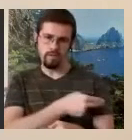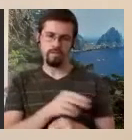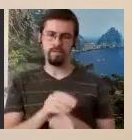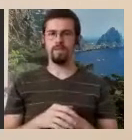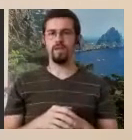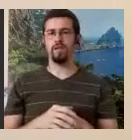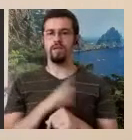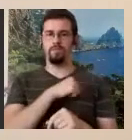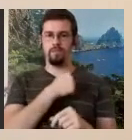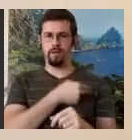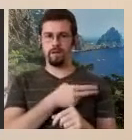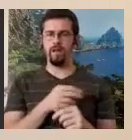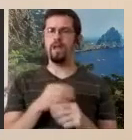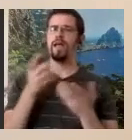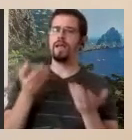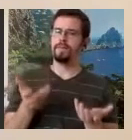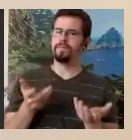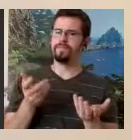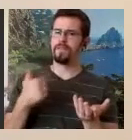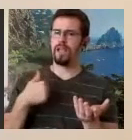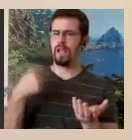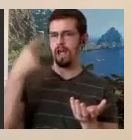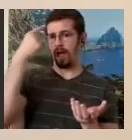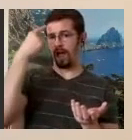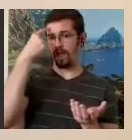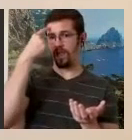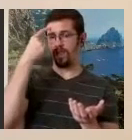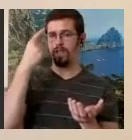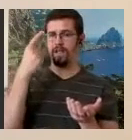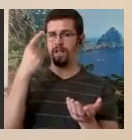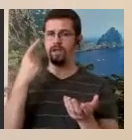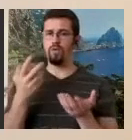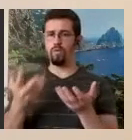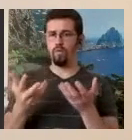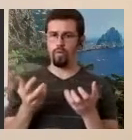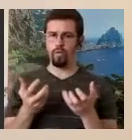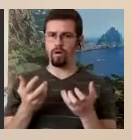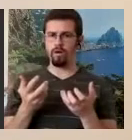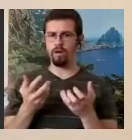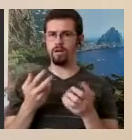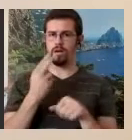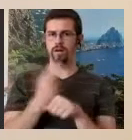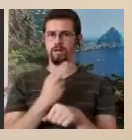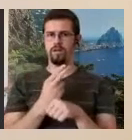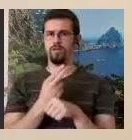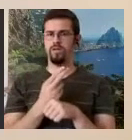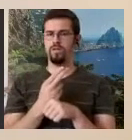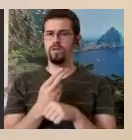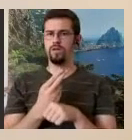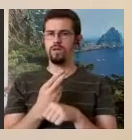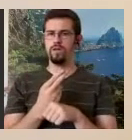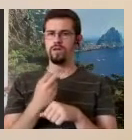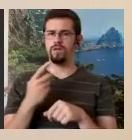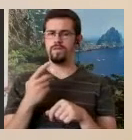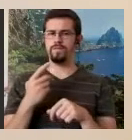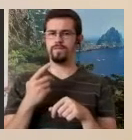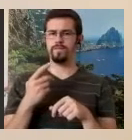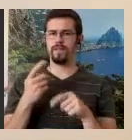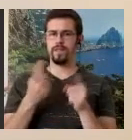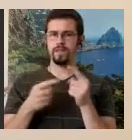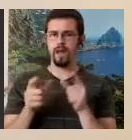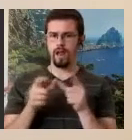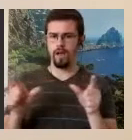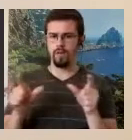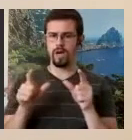Okay. I think I like to use the manual that has been created to see and teach it